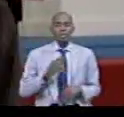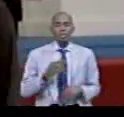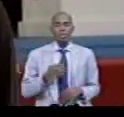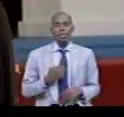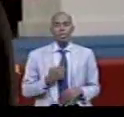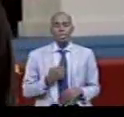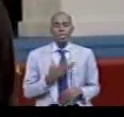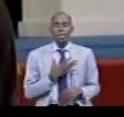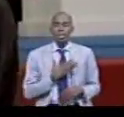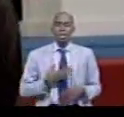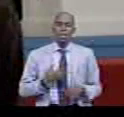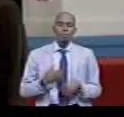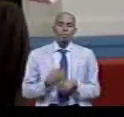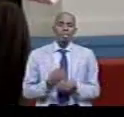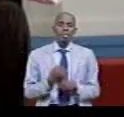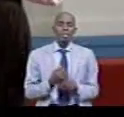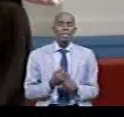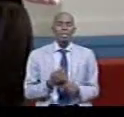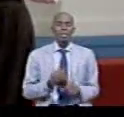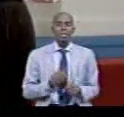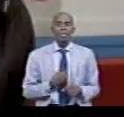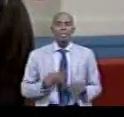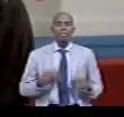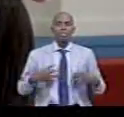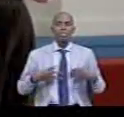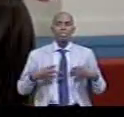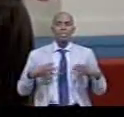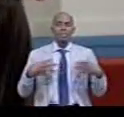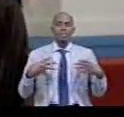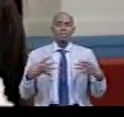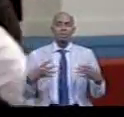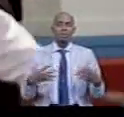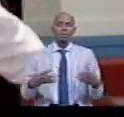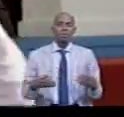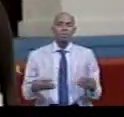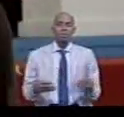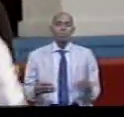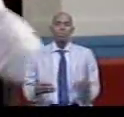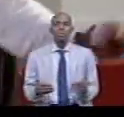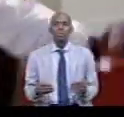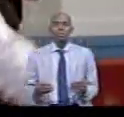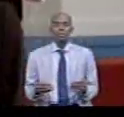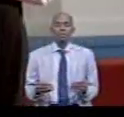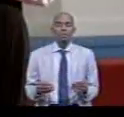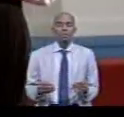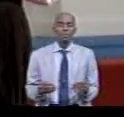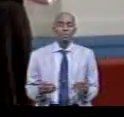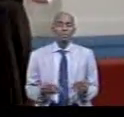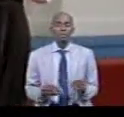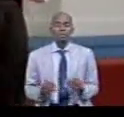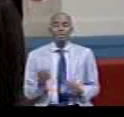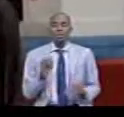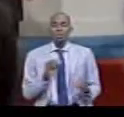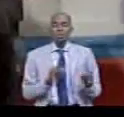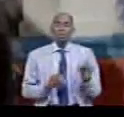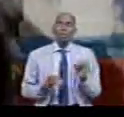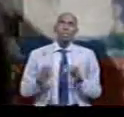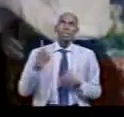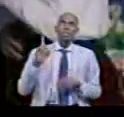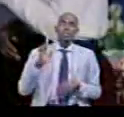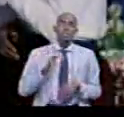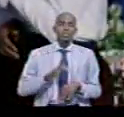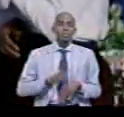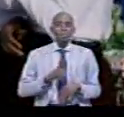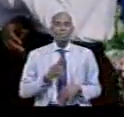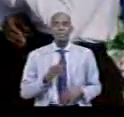me and made me whole. Oh, he touched me. He